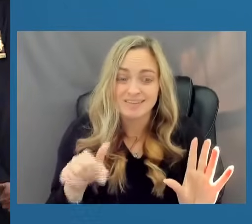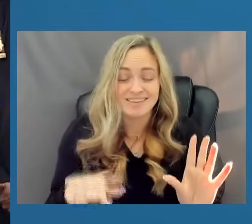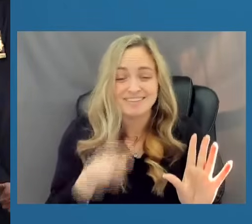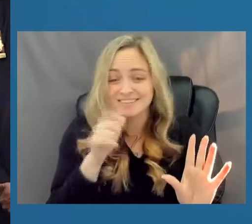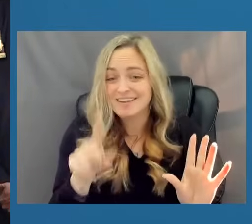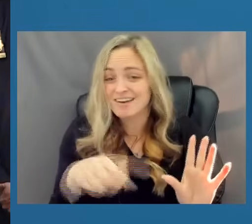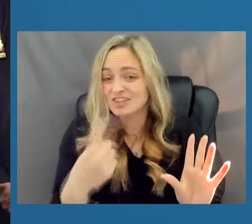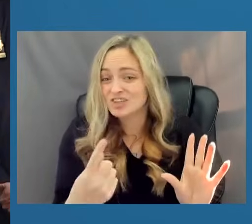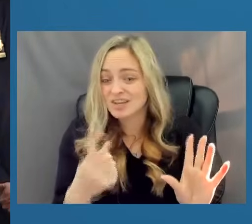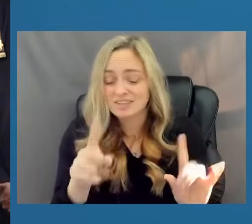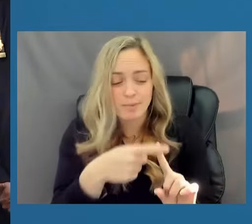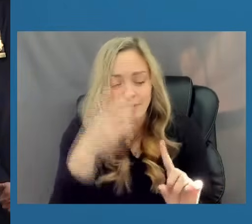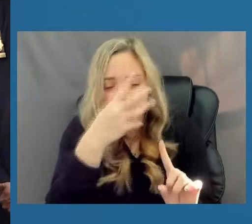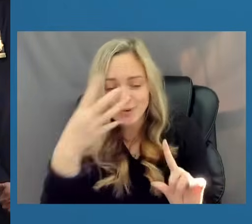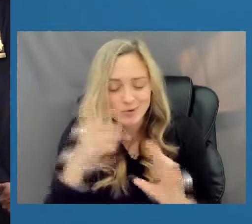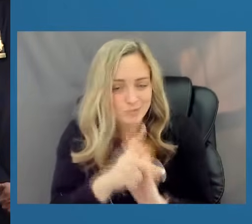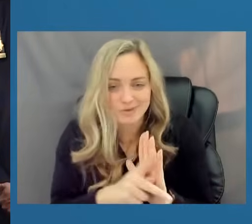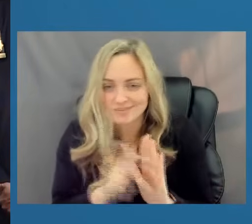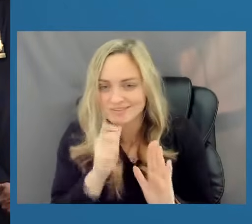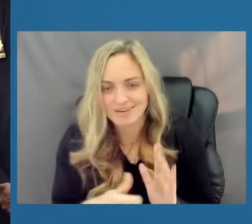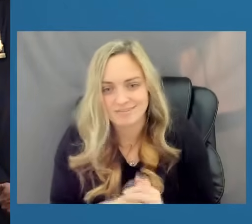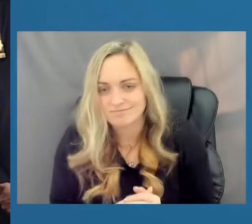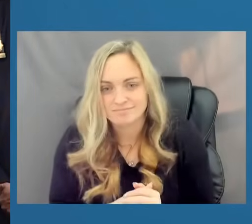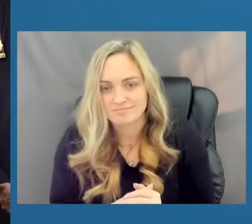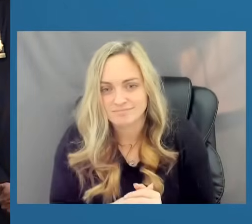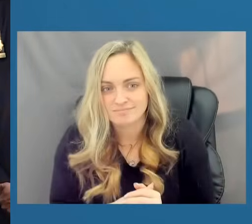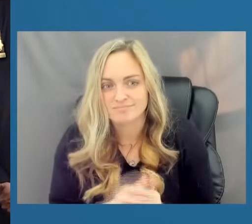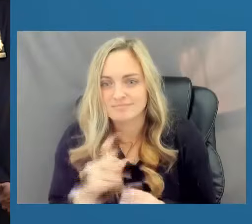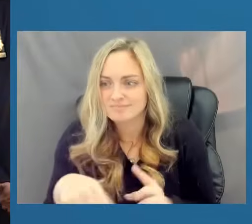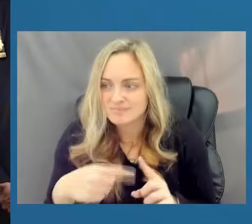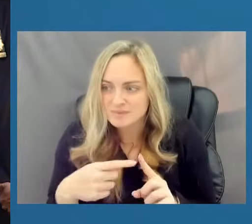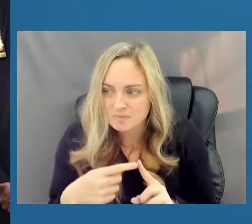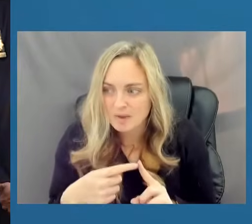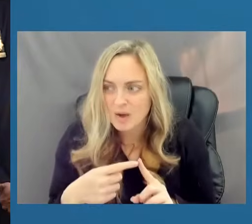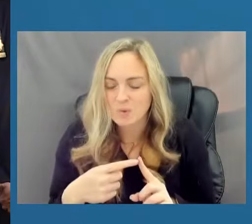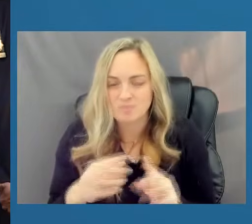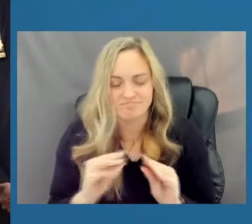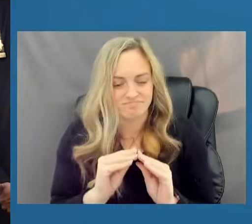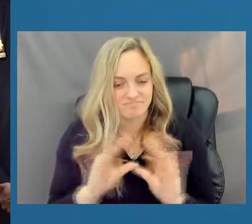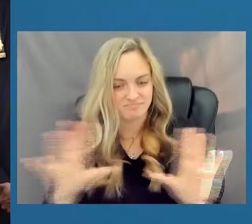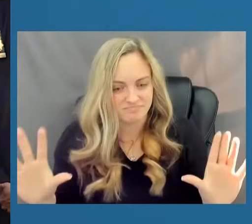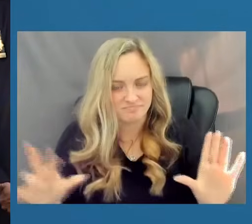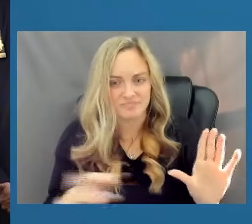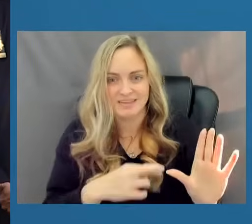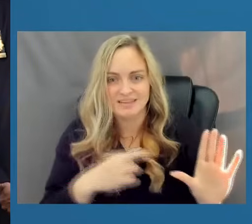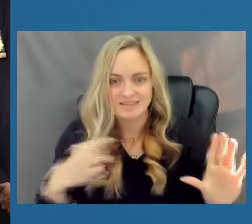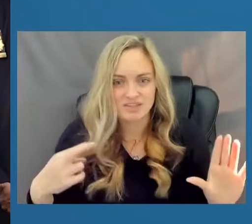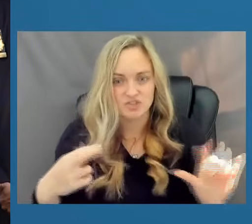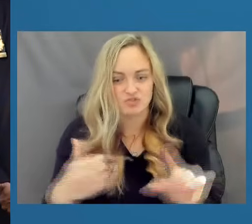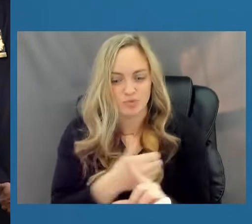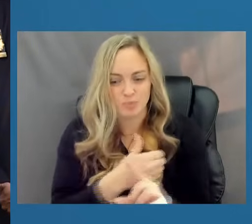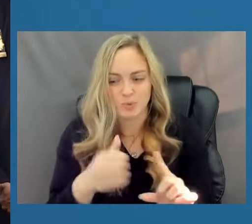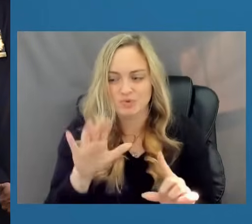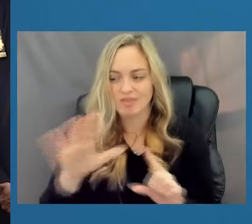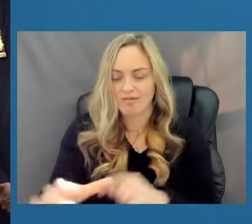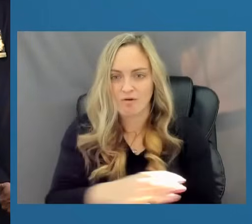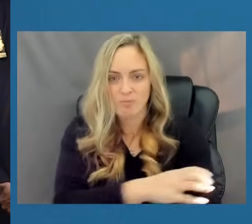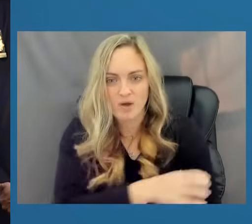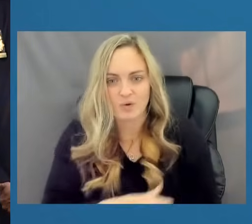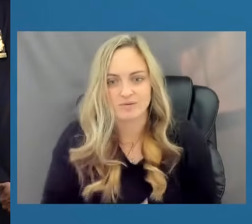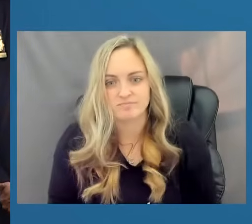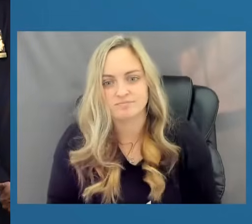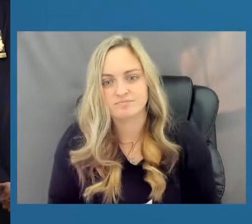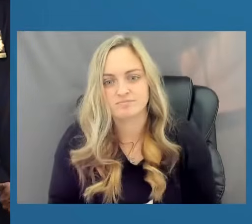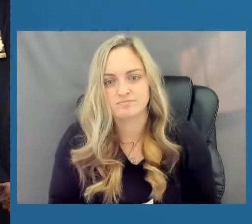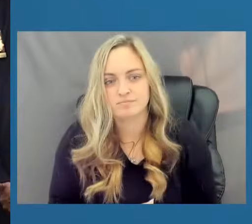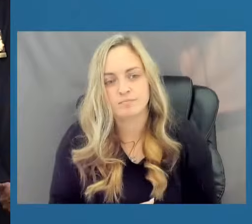about immigration policy. This is about a blatant, dangerous abuse of power.